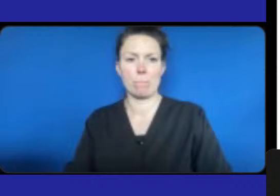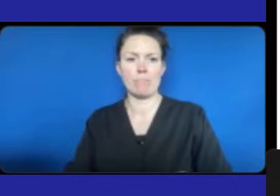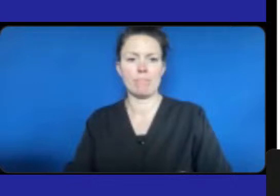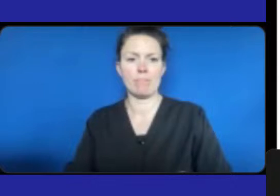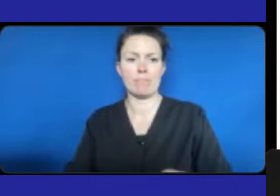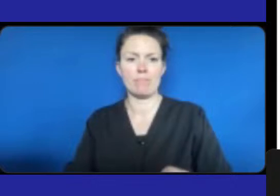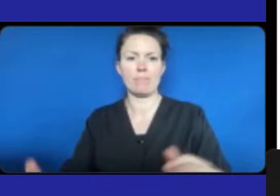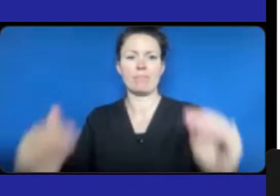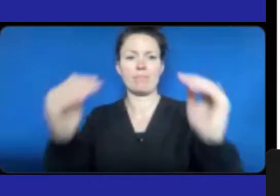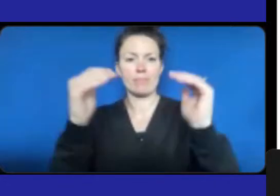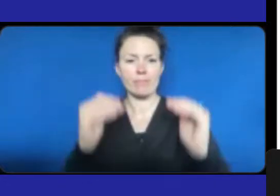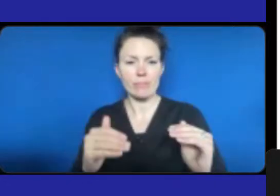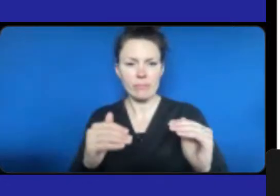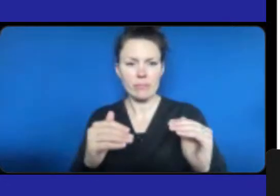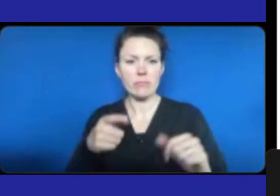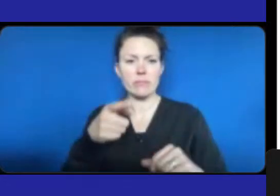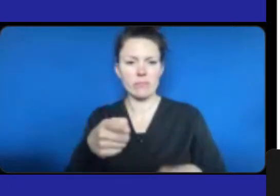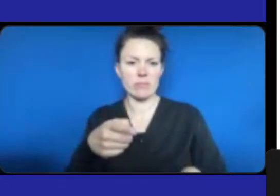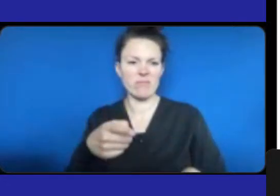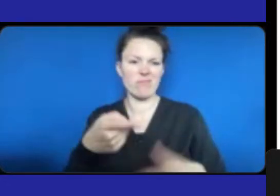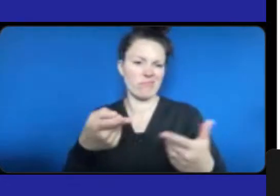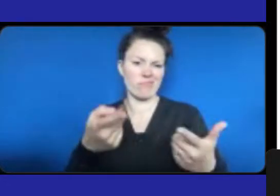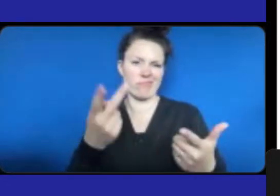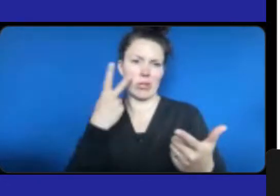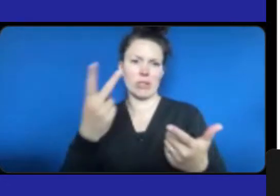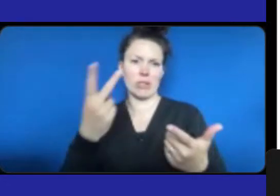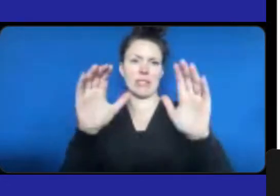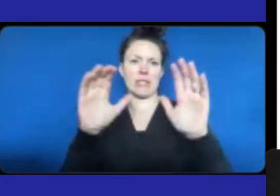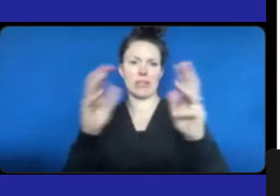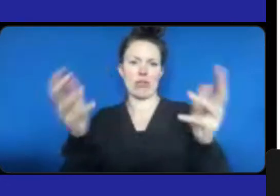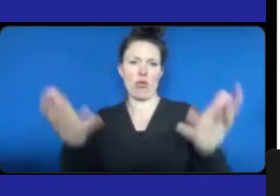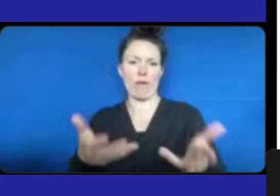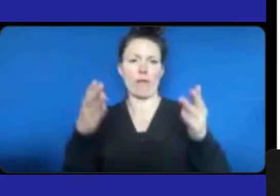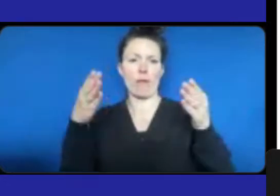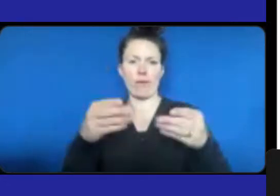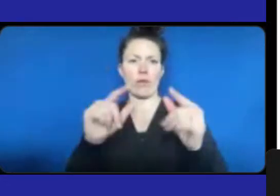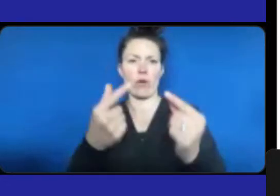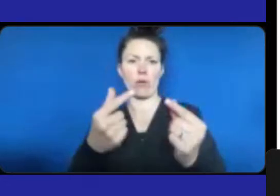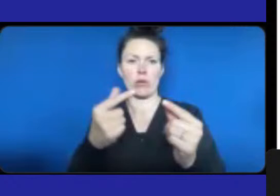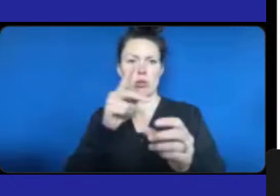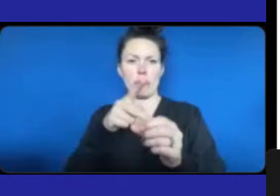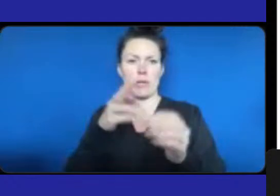Won't stick on this, but that's just an overview of some of our focus group participants.